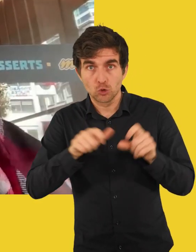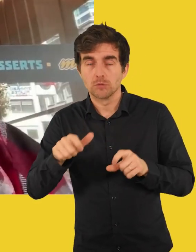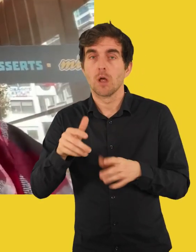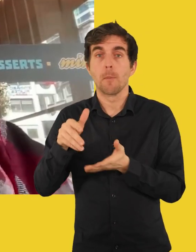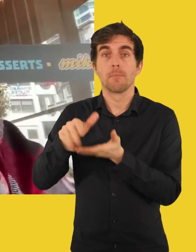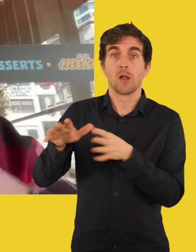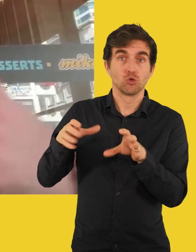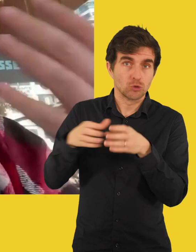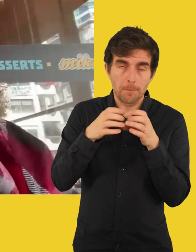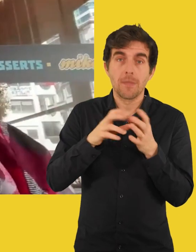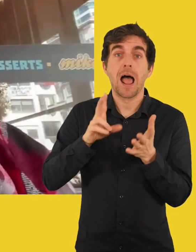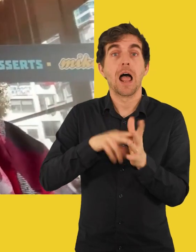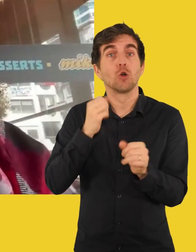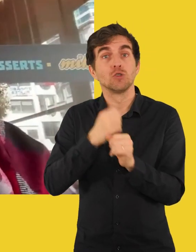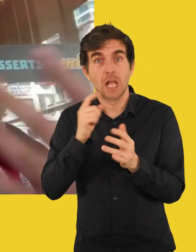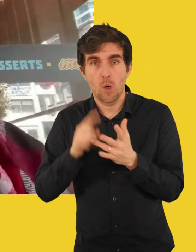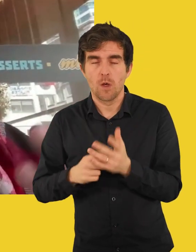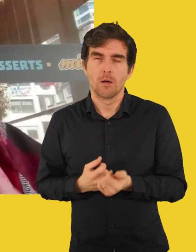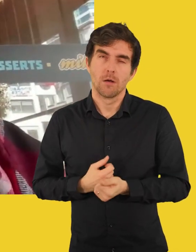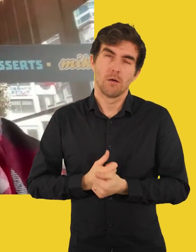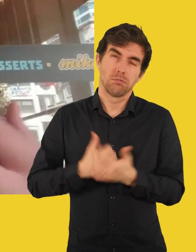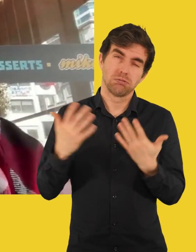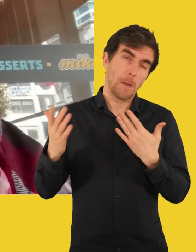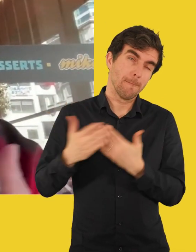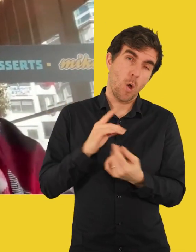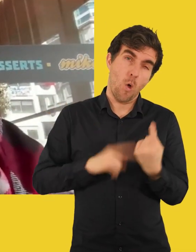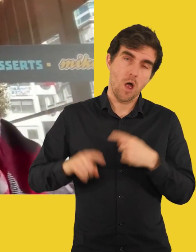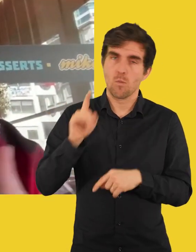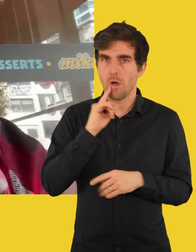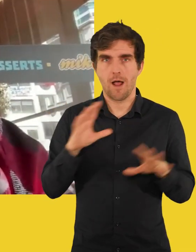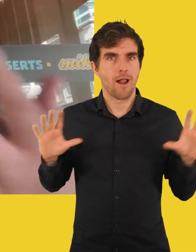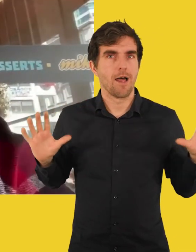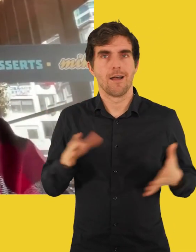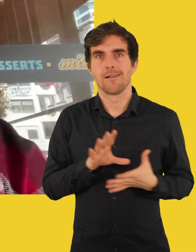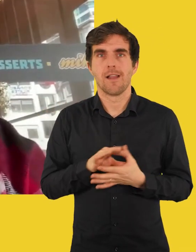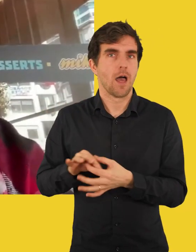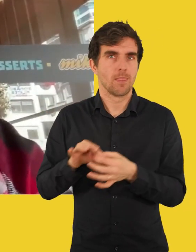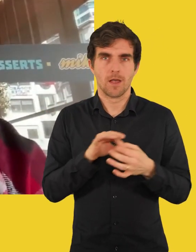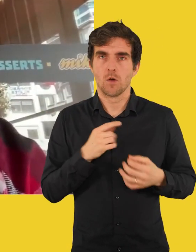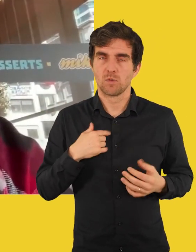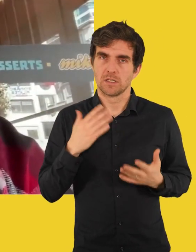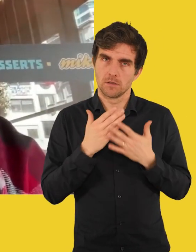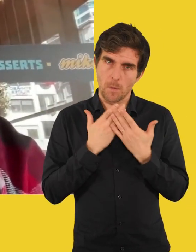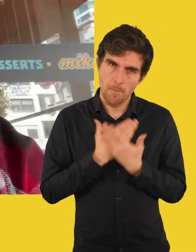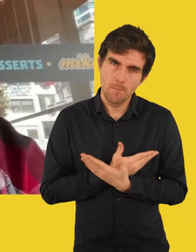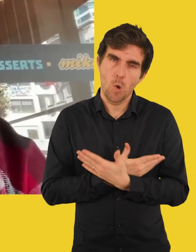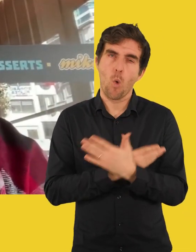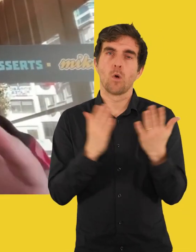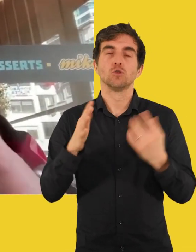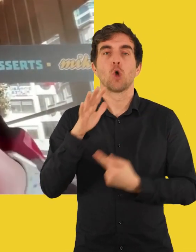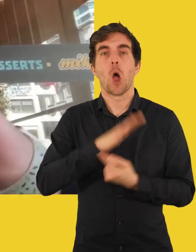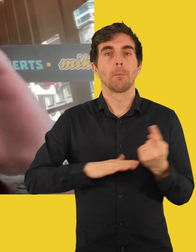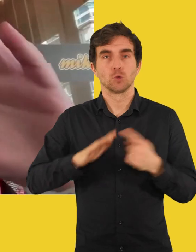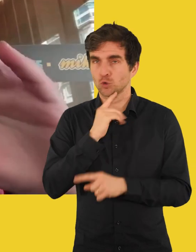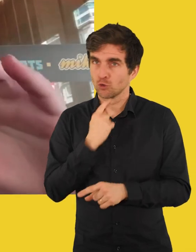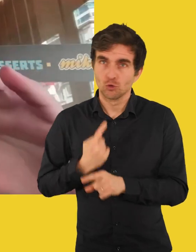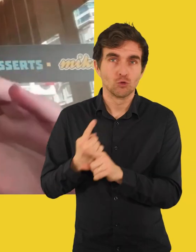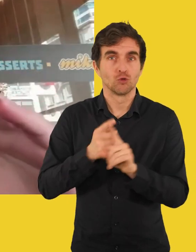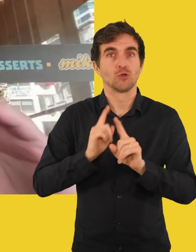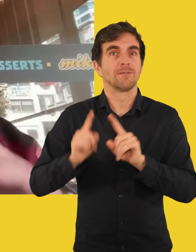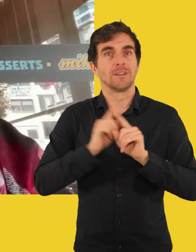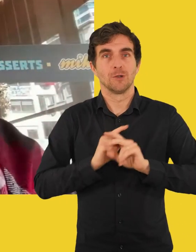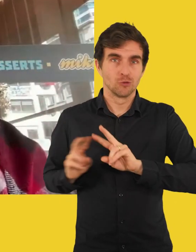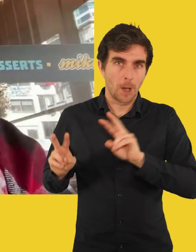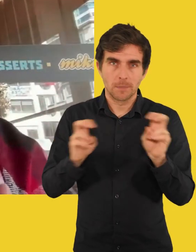academics, students, marginalized groups, NGOs, and many more will bring together. And we are a broad